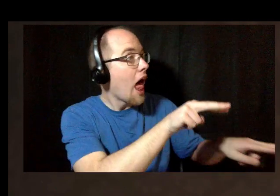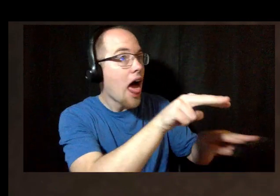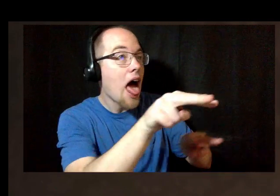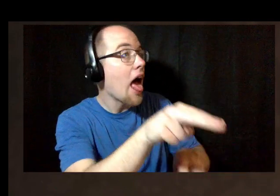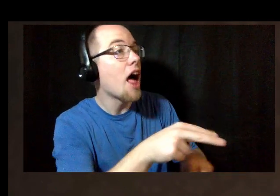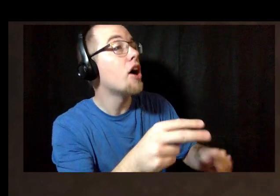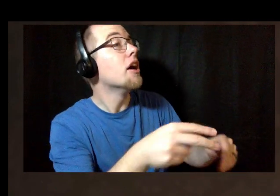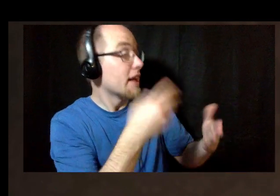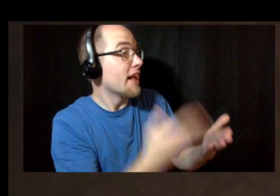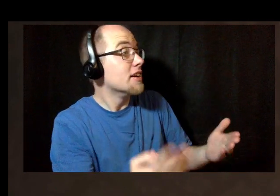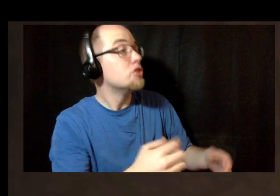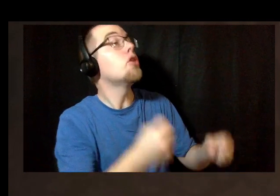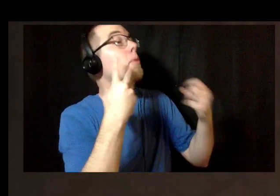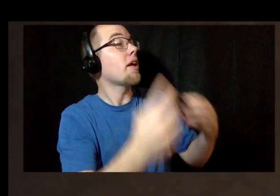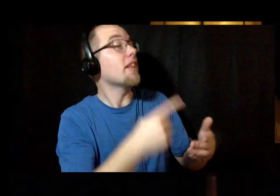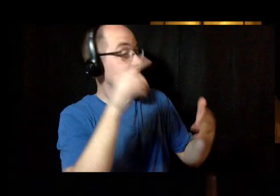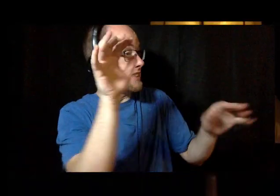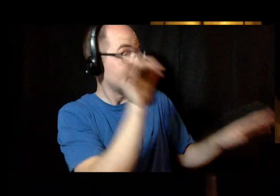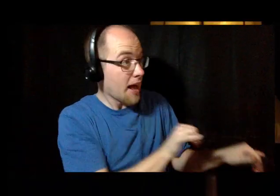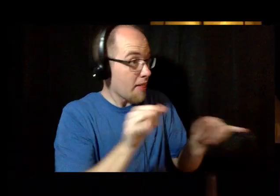thing.